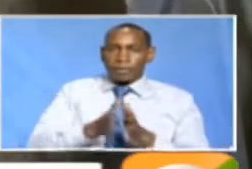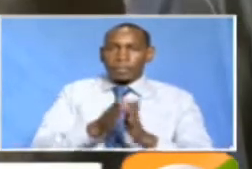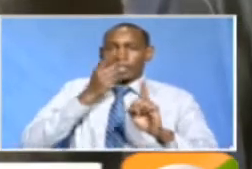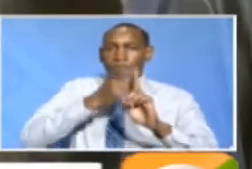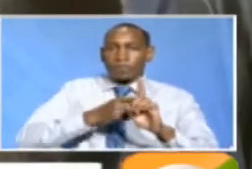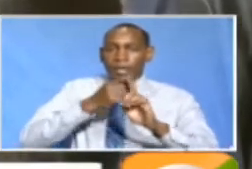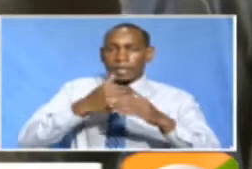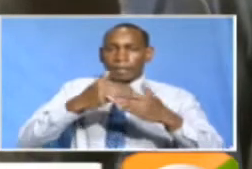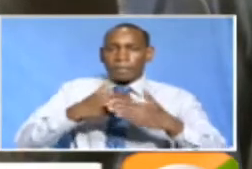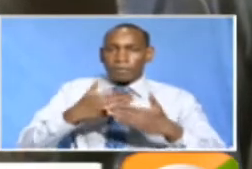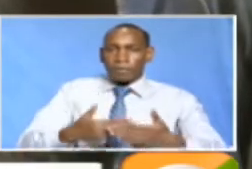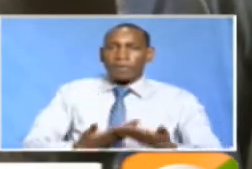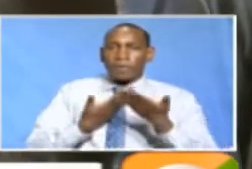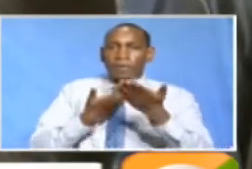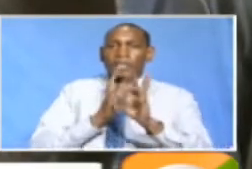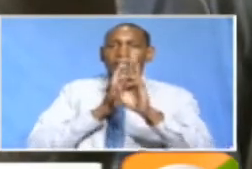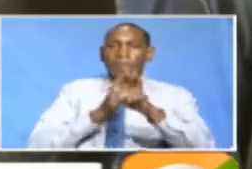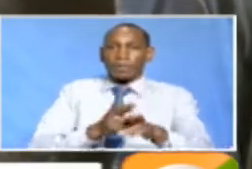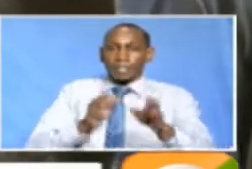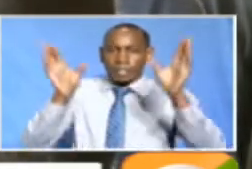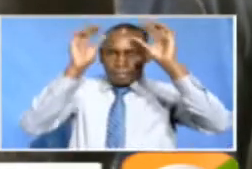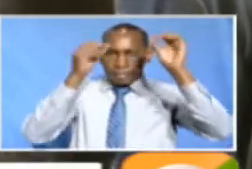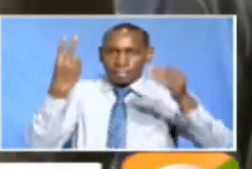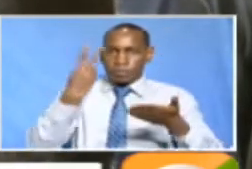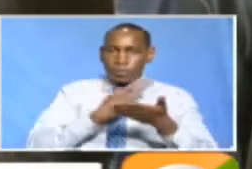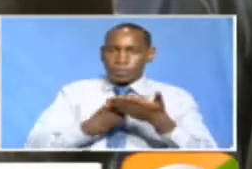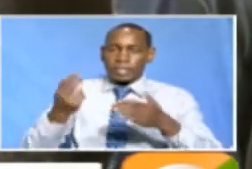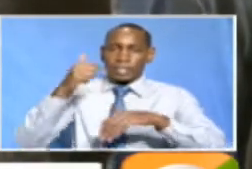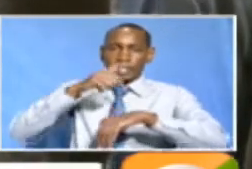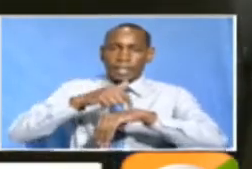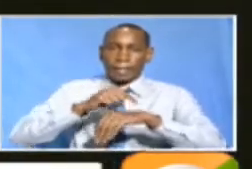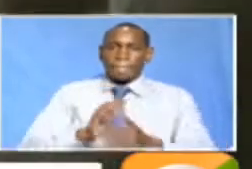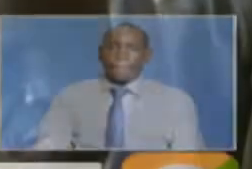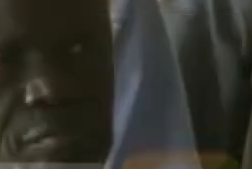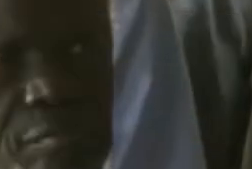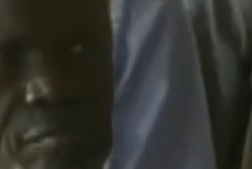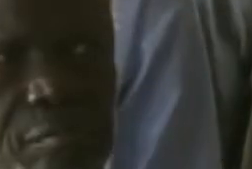forwarding their report to the president in 2 weeks' time. Laura Otieno, Citizen TV.